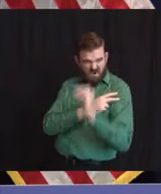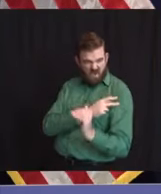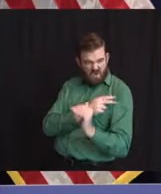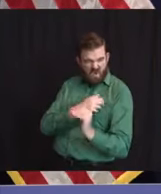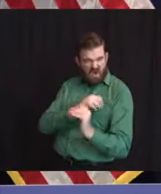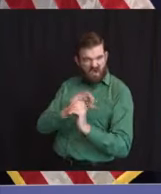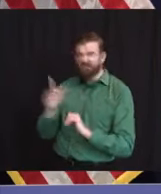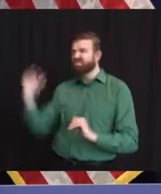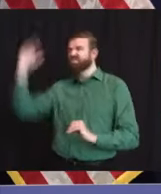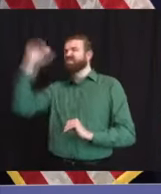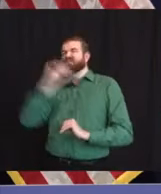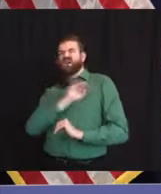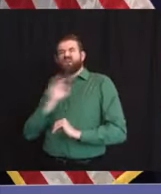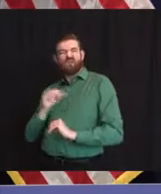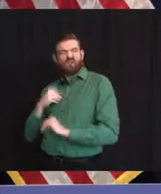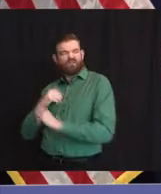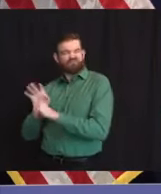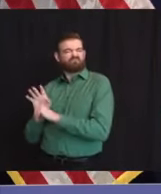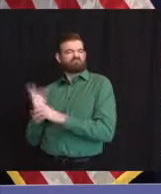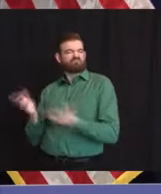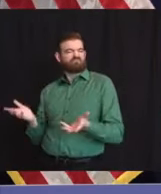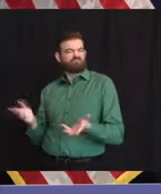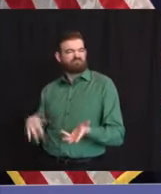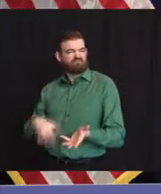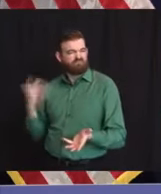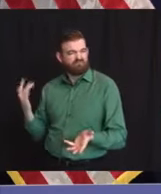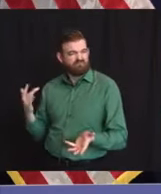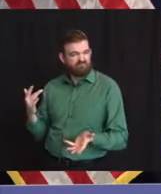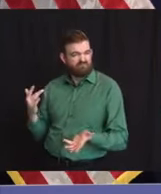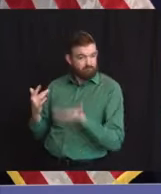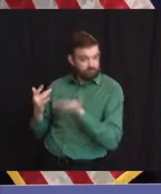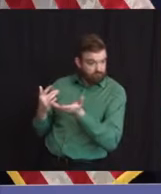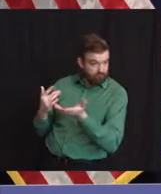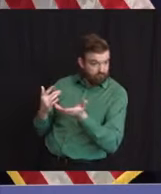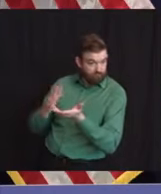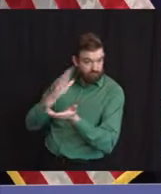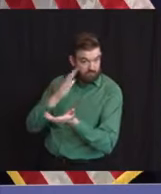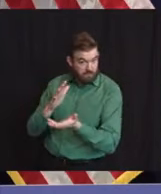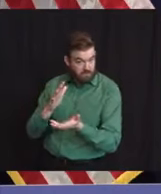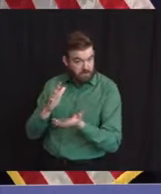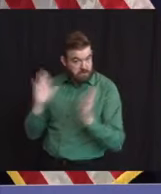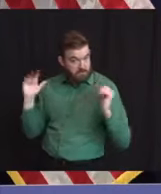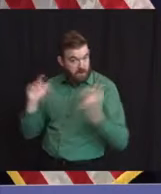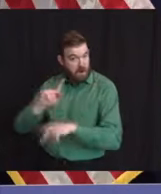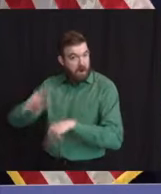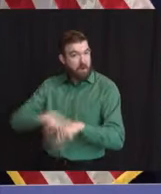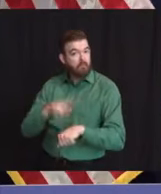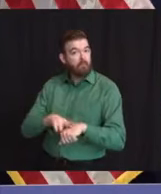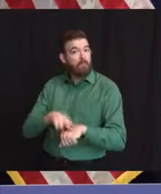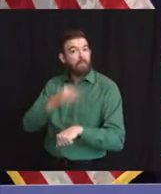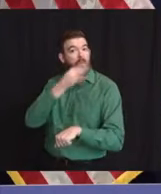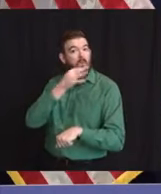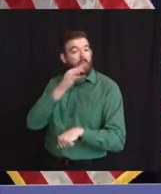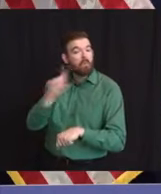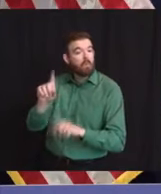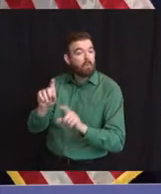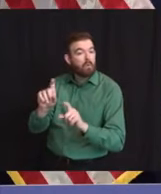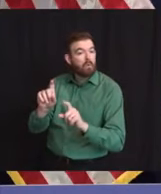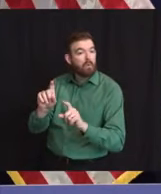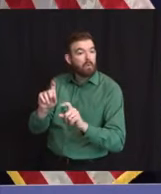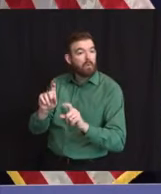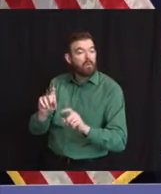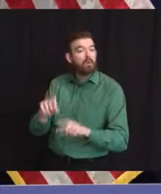new study shows more people hospitalized have underlying conditions much more than those who don't. What about